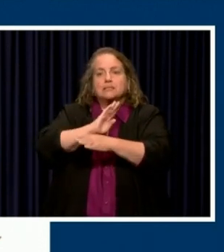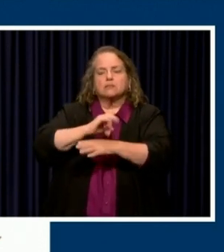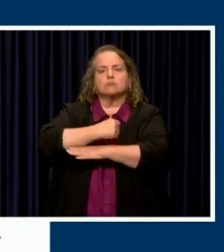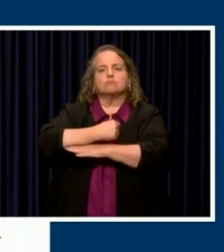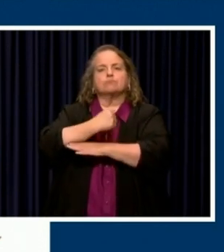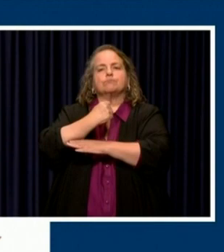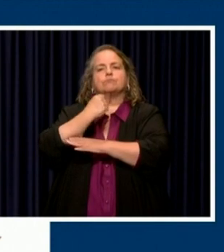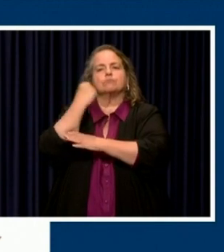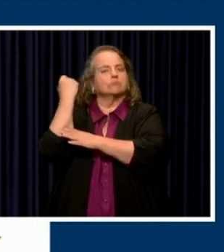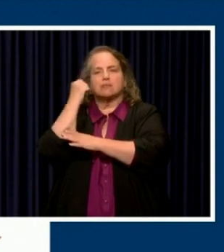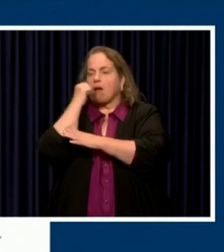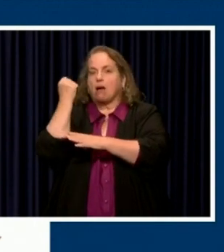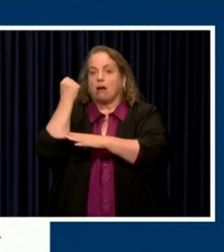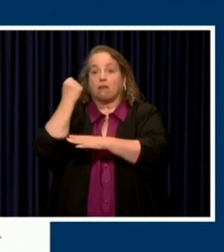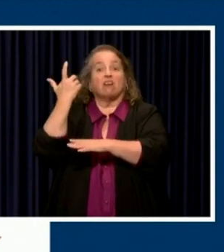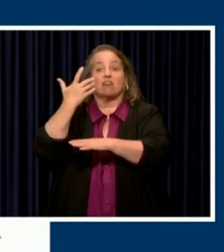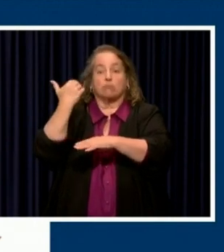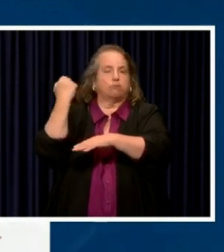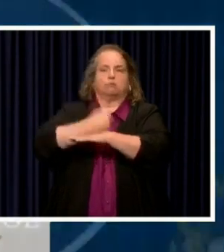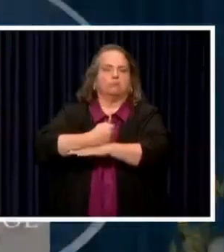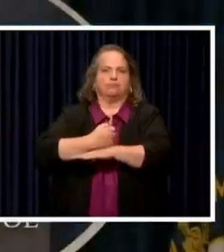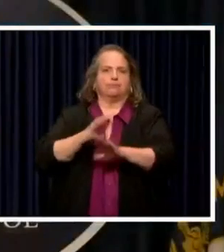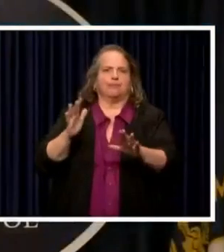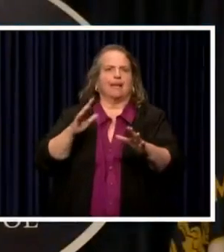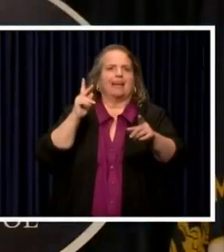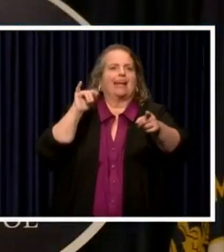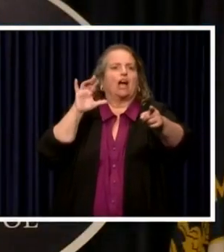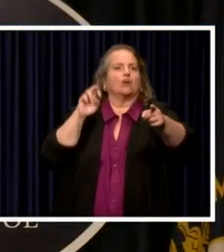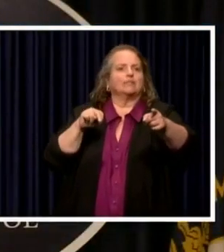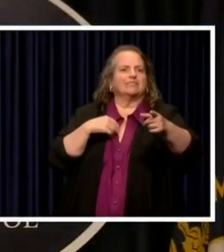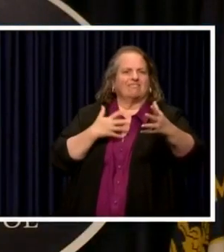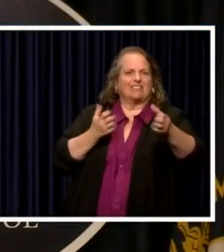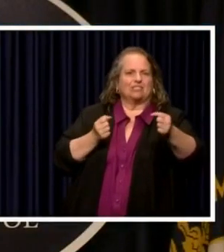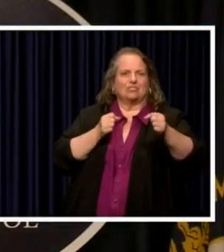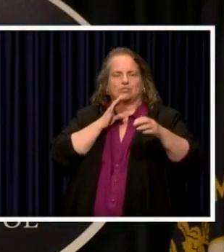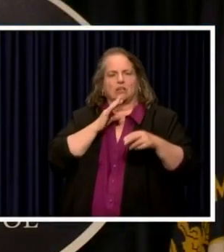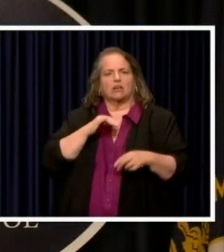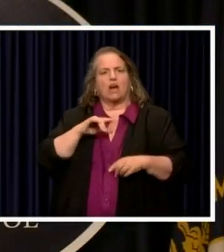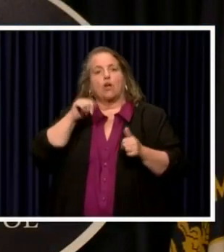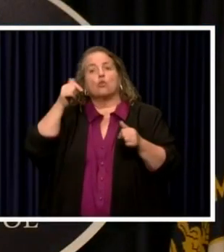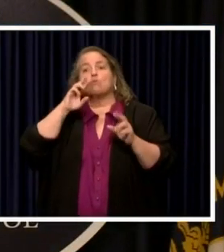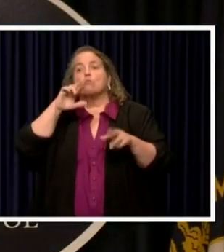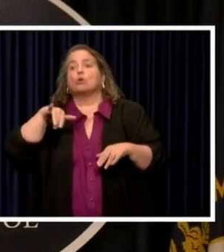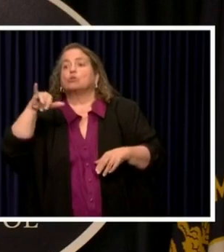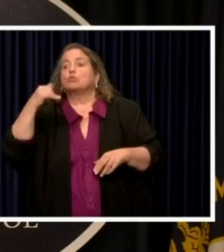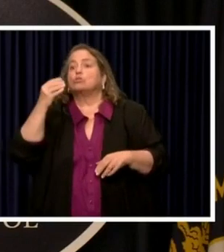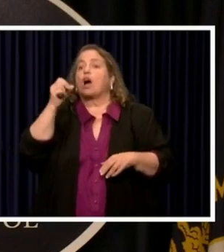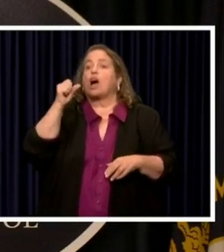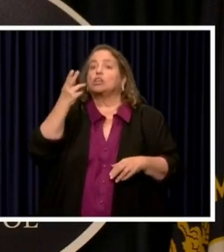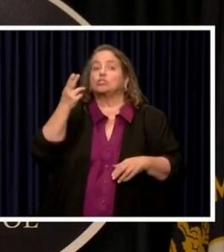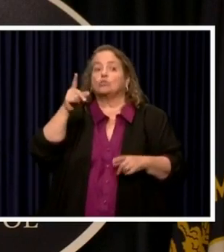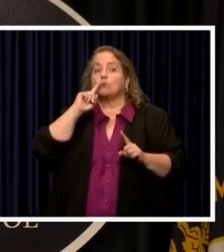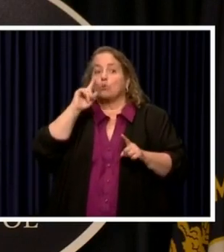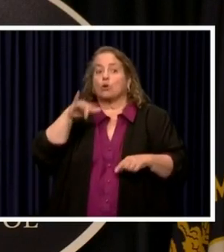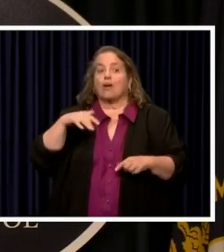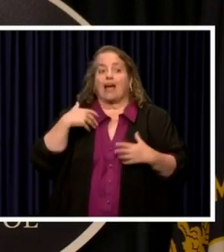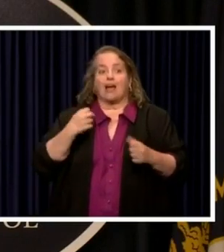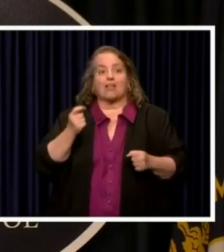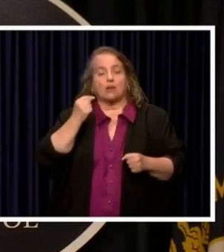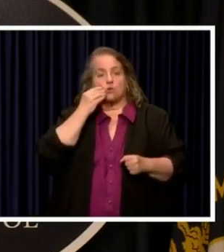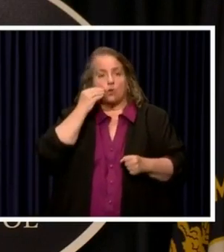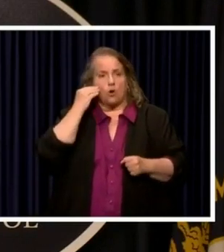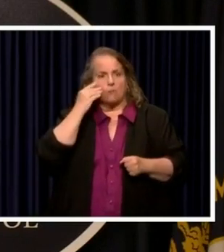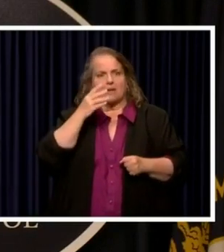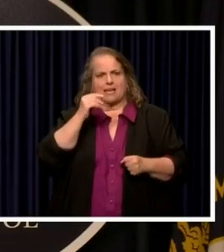business. I'm going to try to move faster. Karen. Our other reporter, Josh James, is our Healthy at Home reporter, and he just texted me